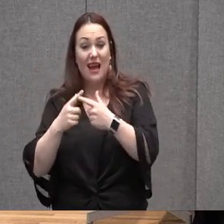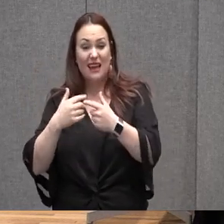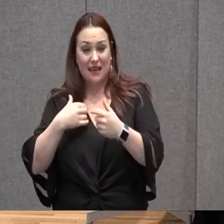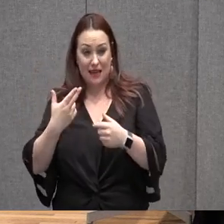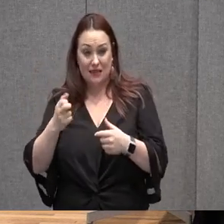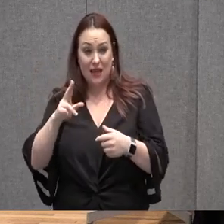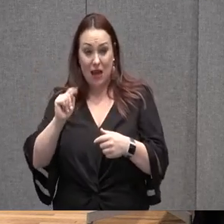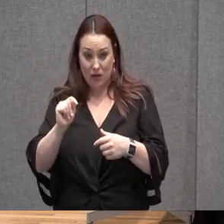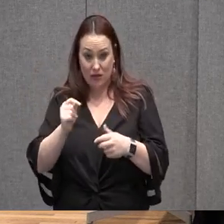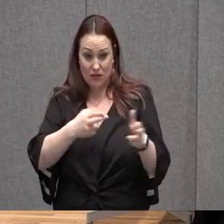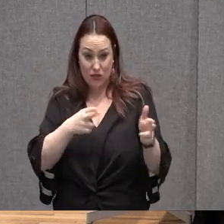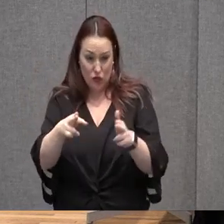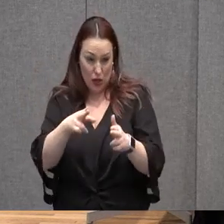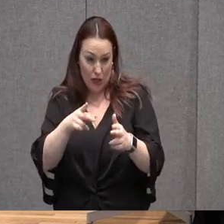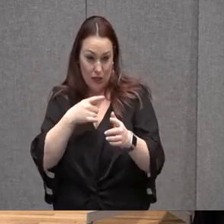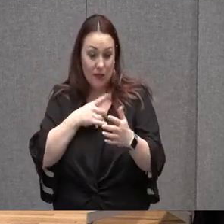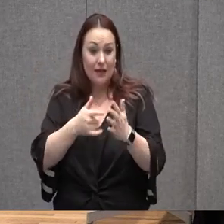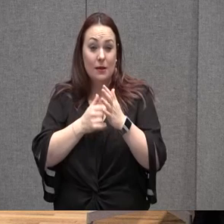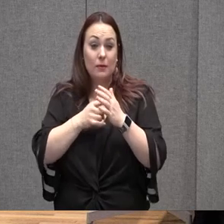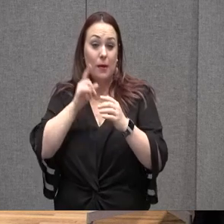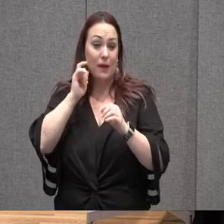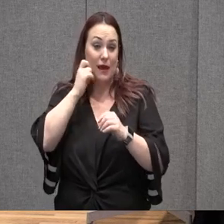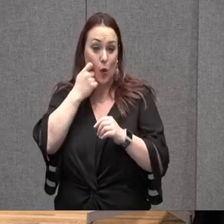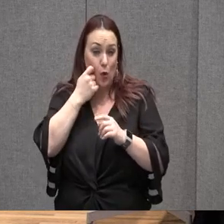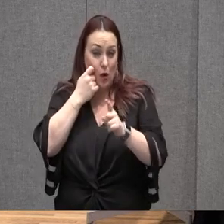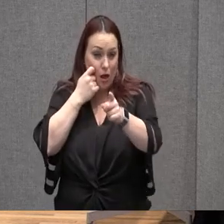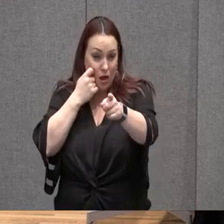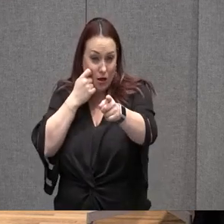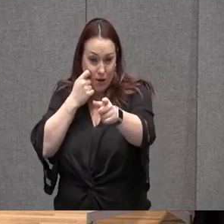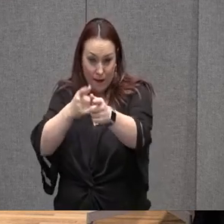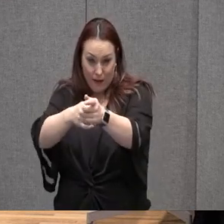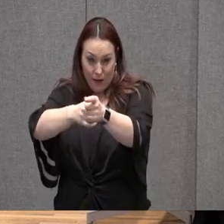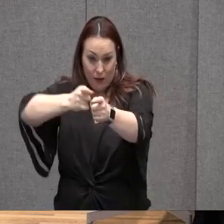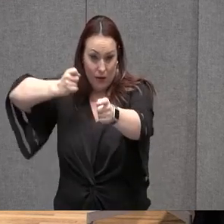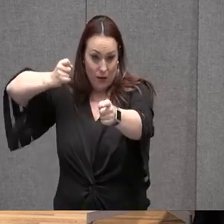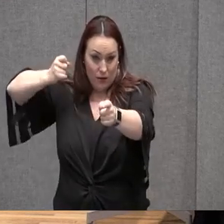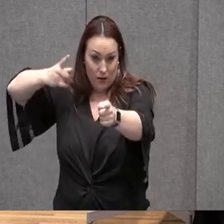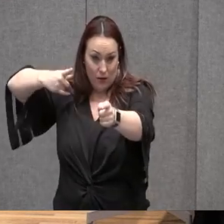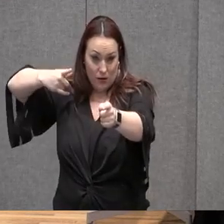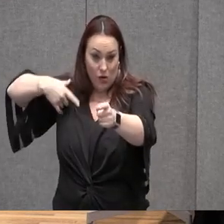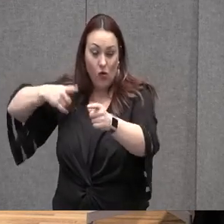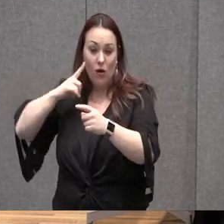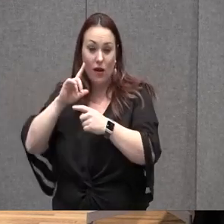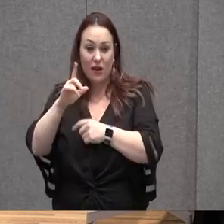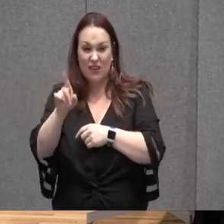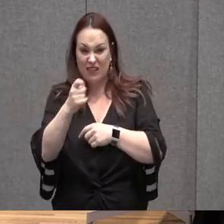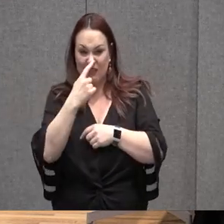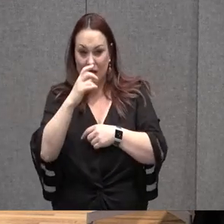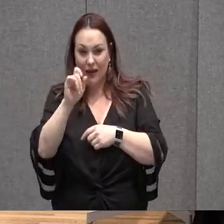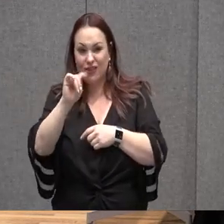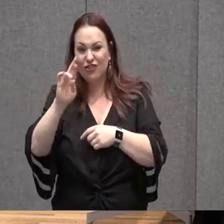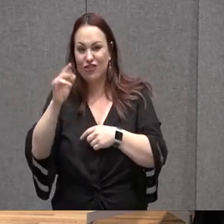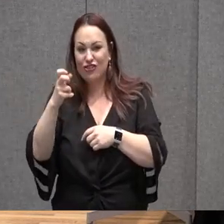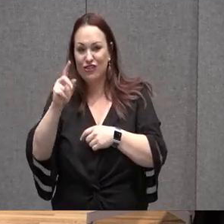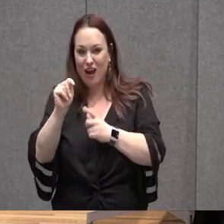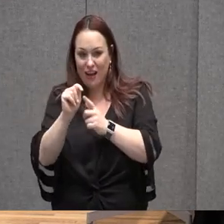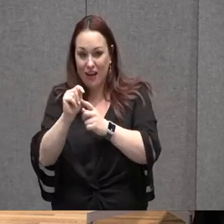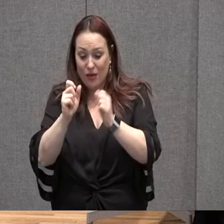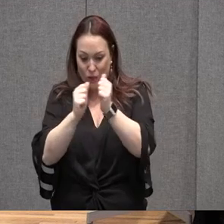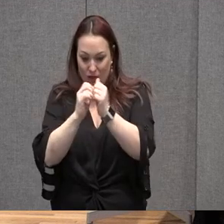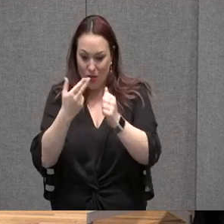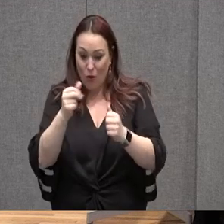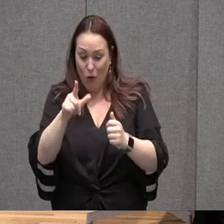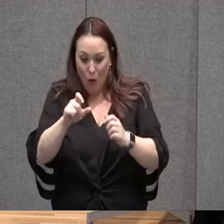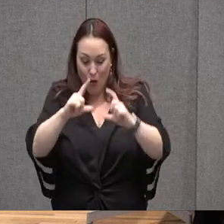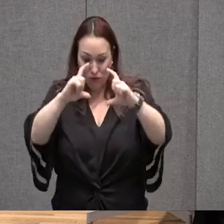target. So it would be kind of cool too if you made some sort of target or made a target with a hole and try and